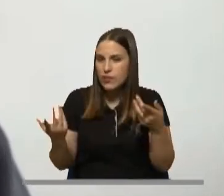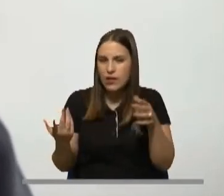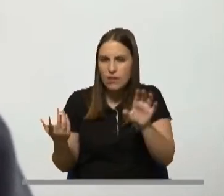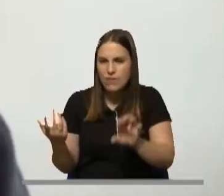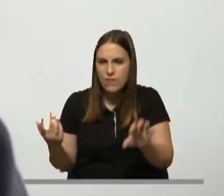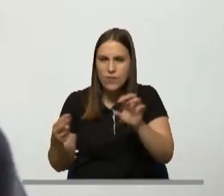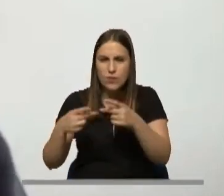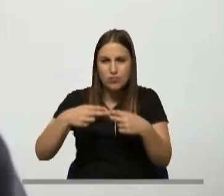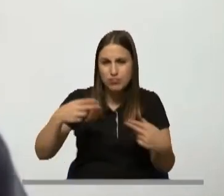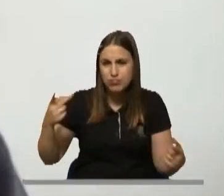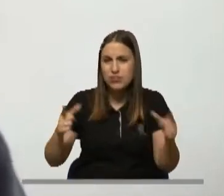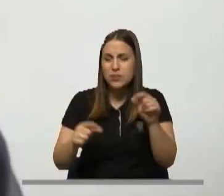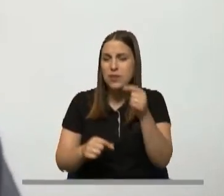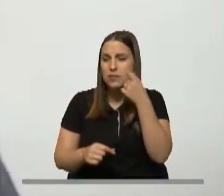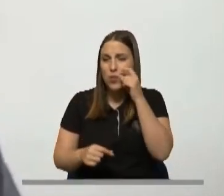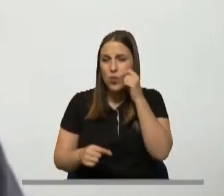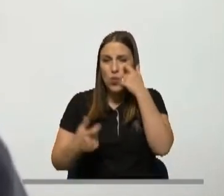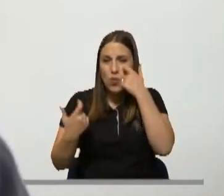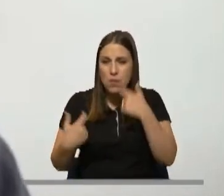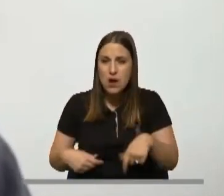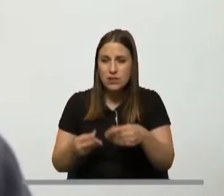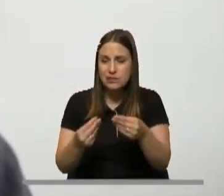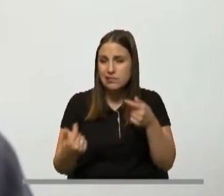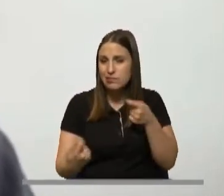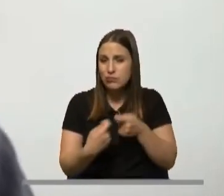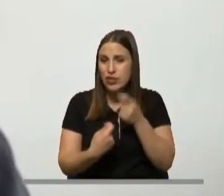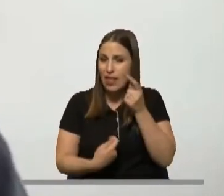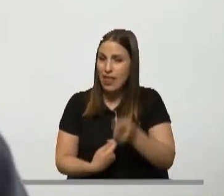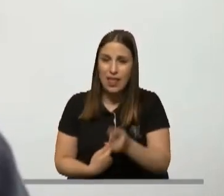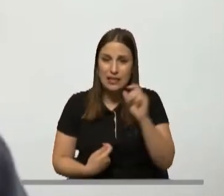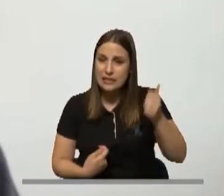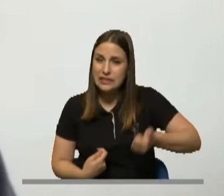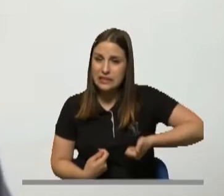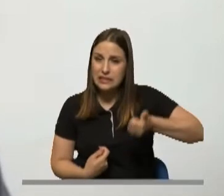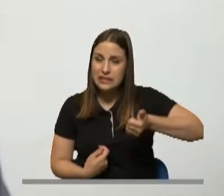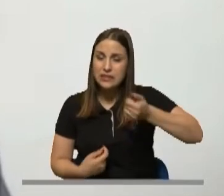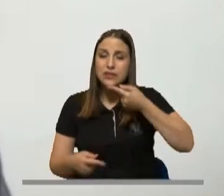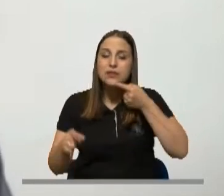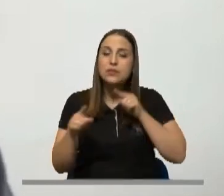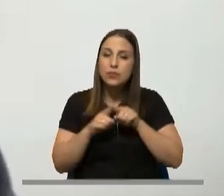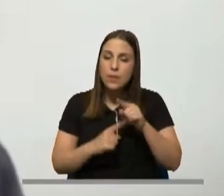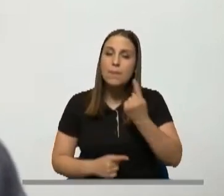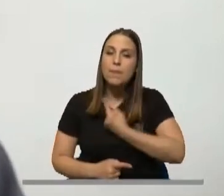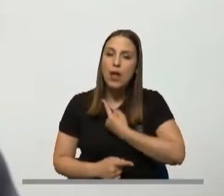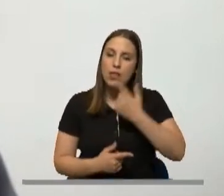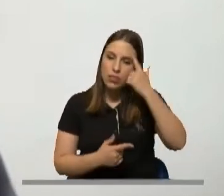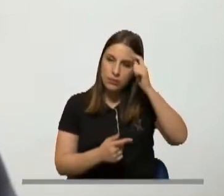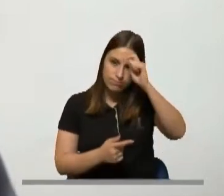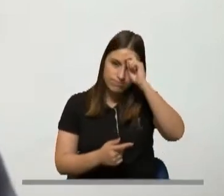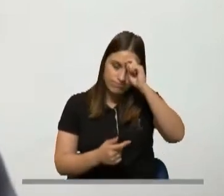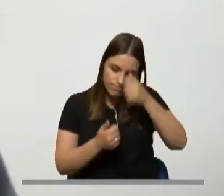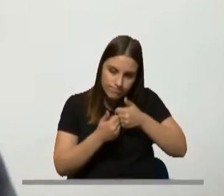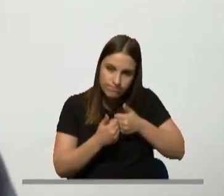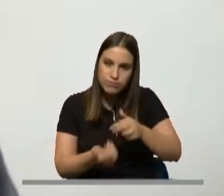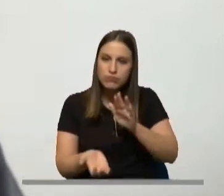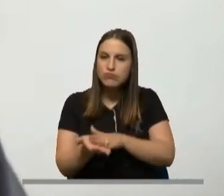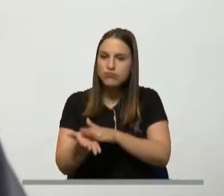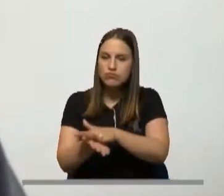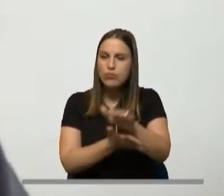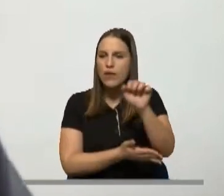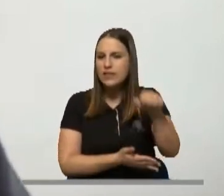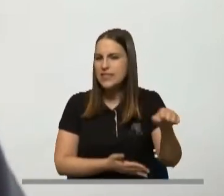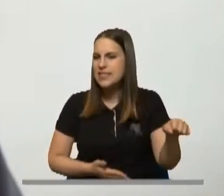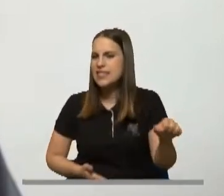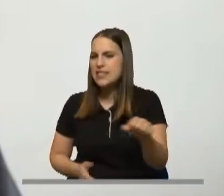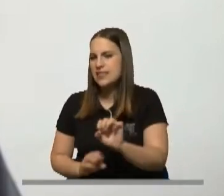foremost an epistemological pluralism. Politics must respect evidence, of course, but